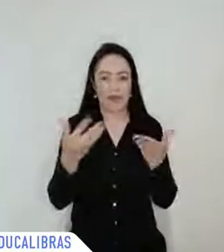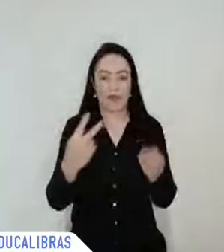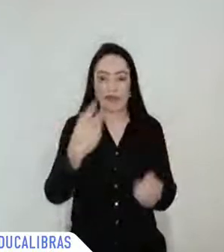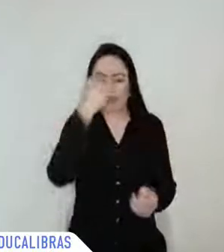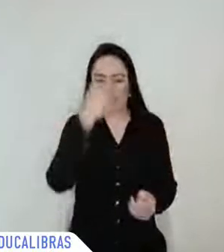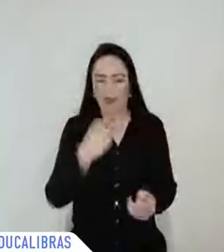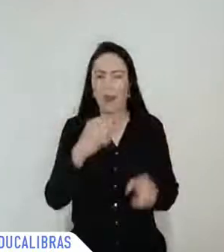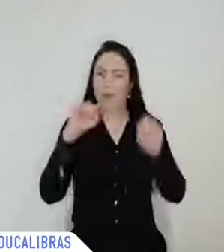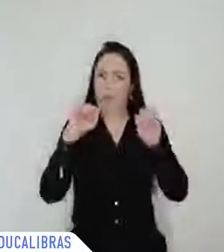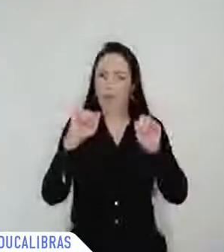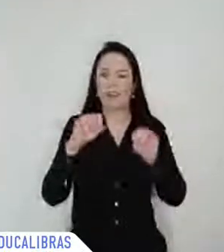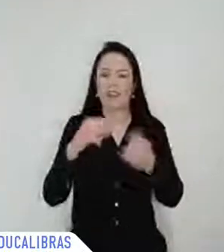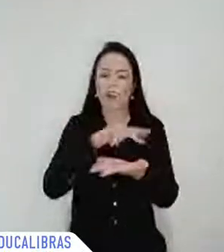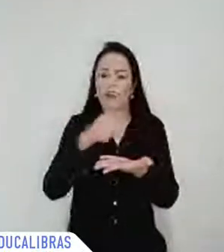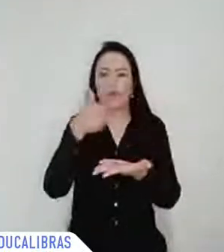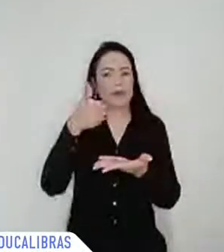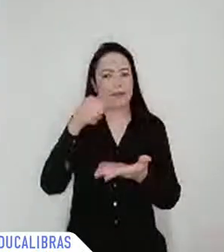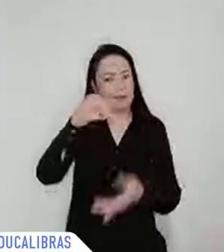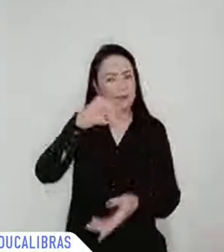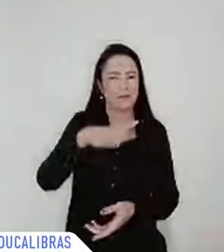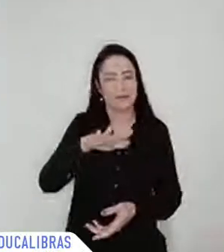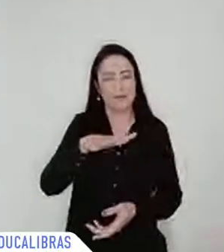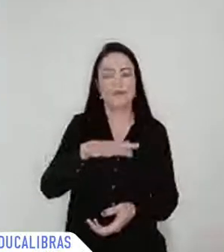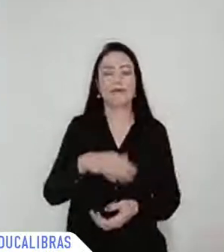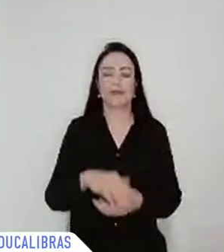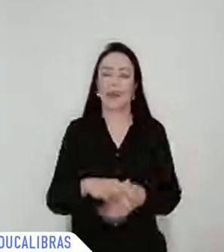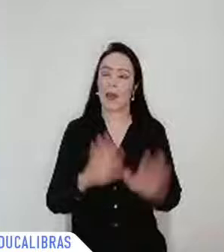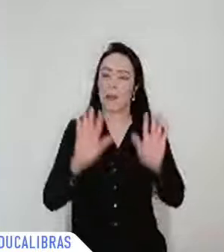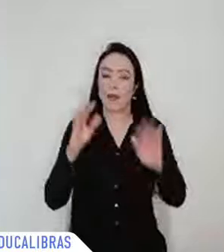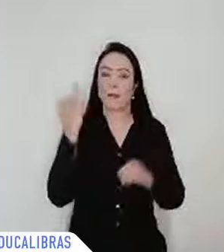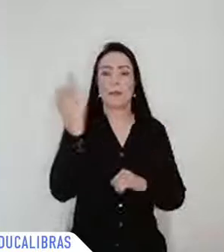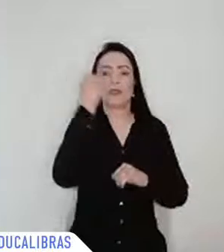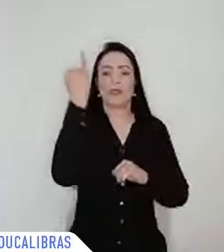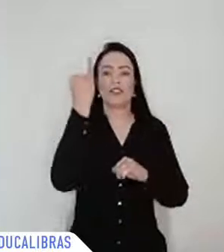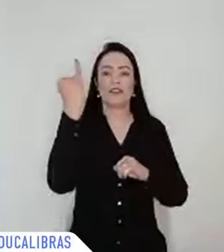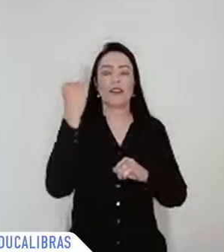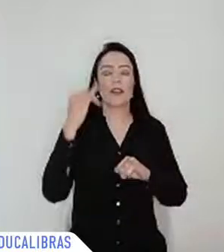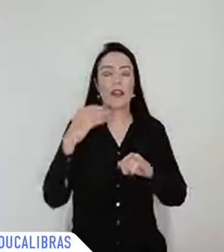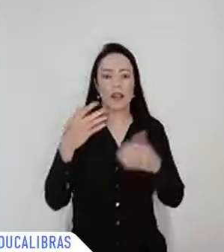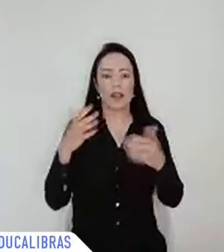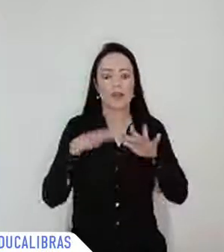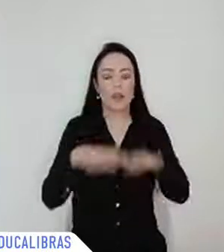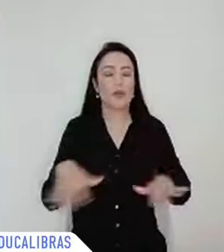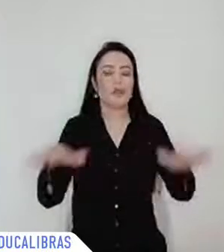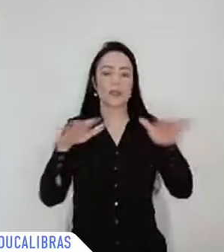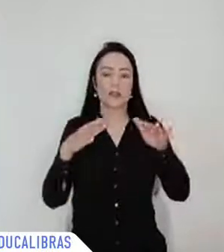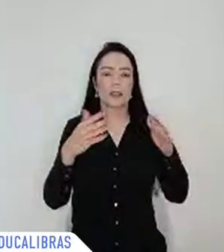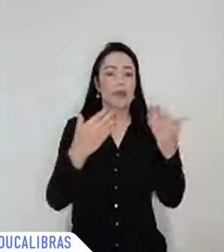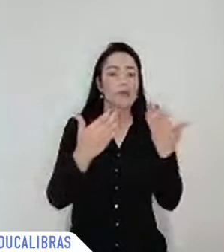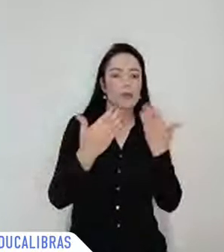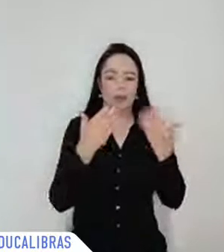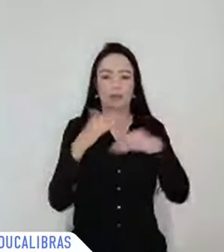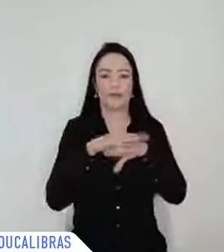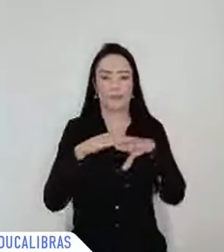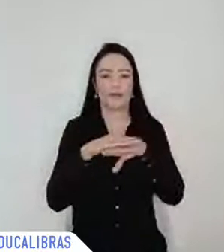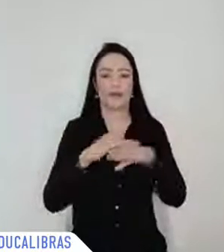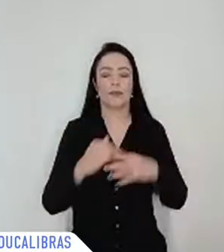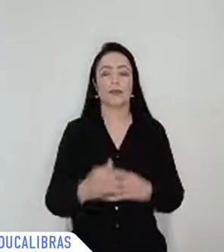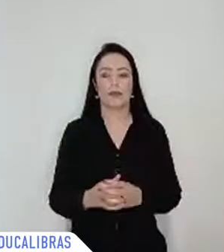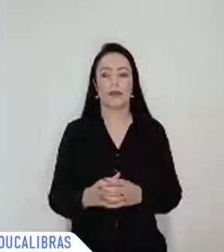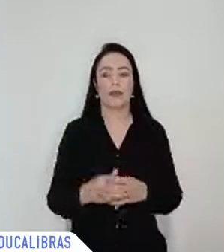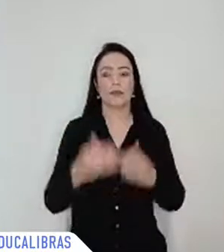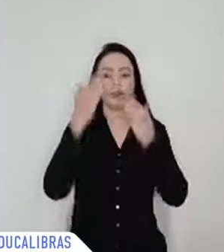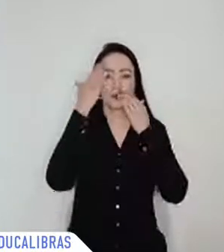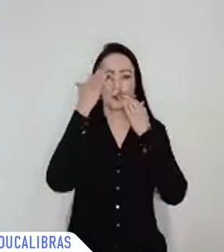listening to me. I had some problems in my computer and I had to join you through my cell phone. So I apologize for